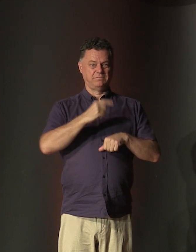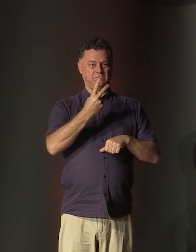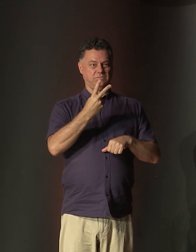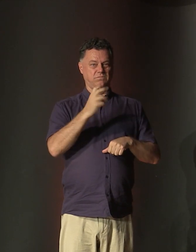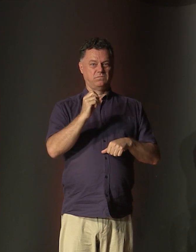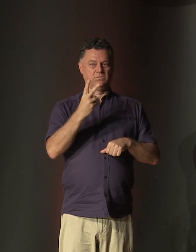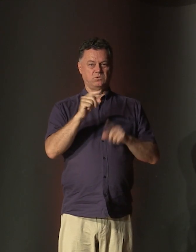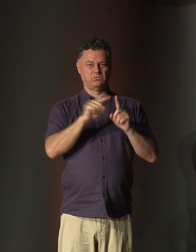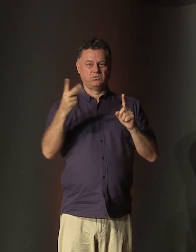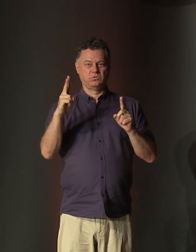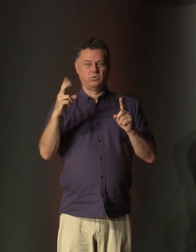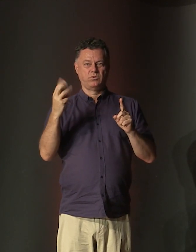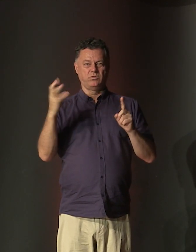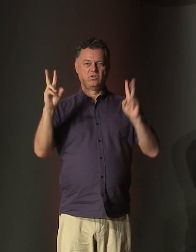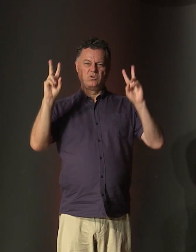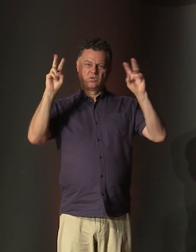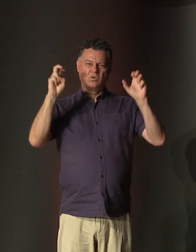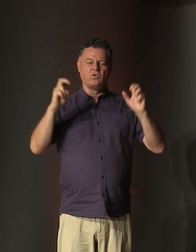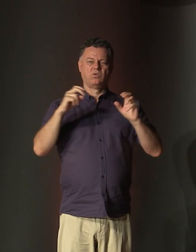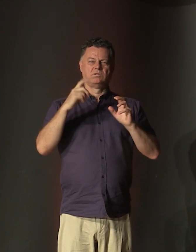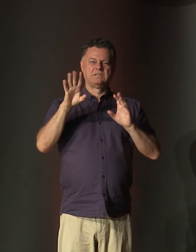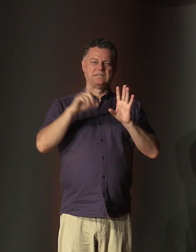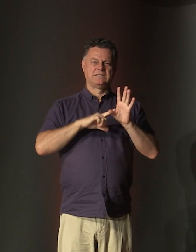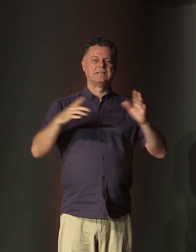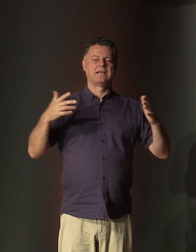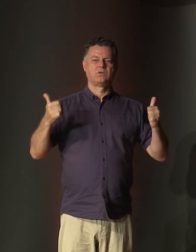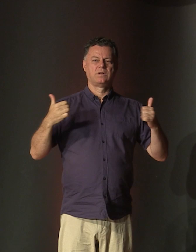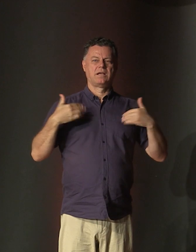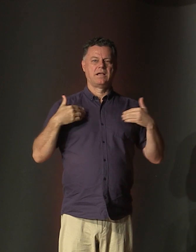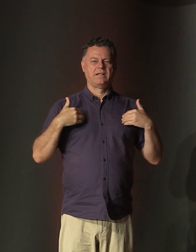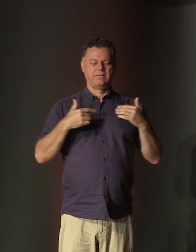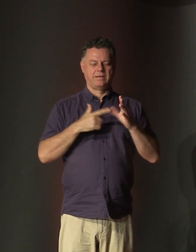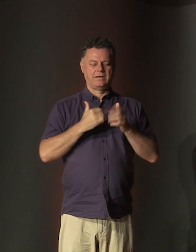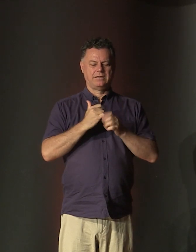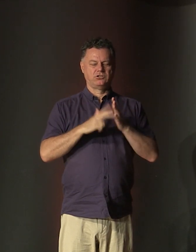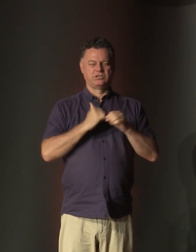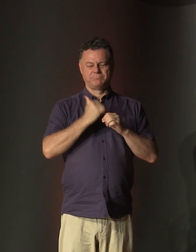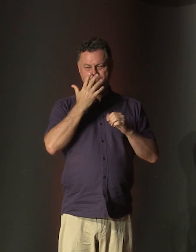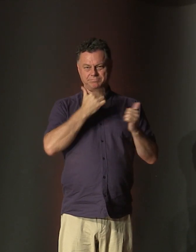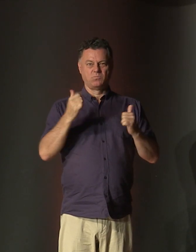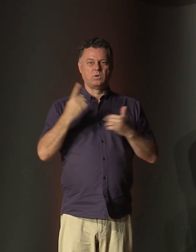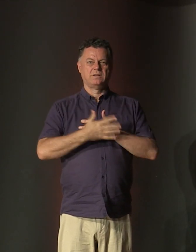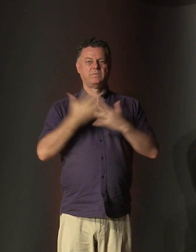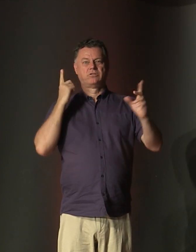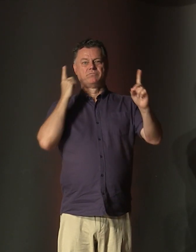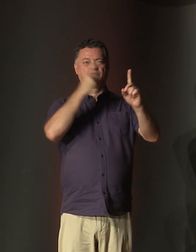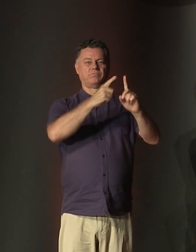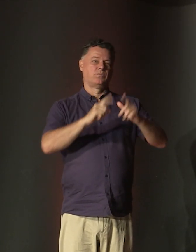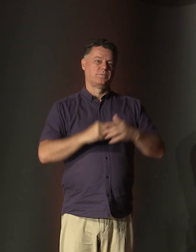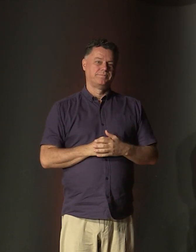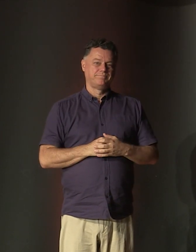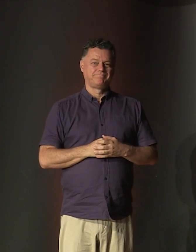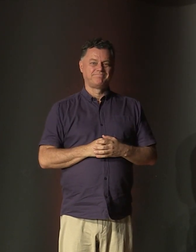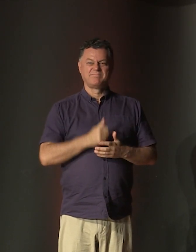in the decade of healthy aging. And a major goal of this decade